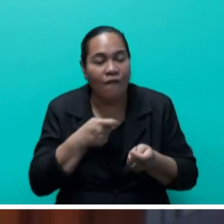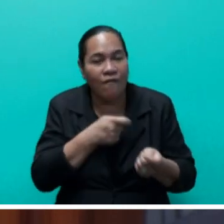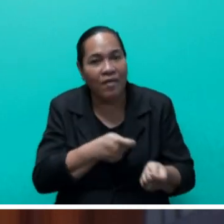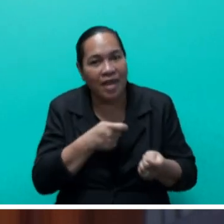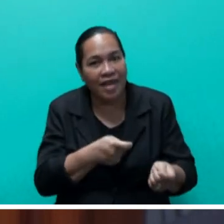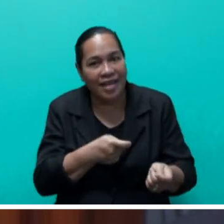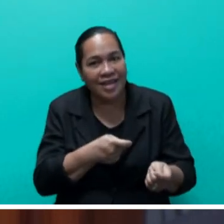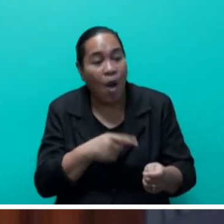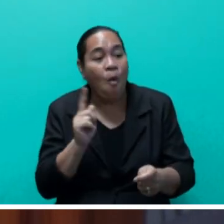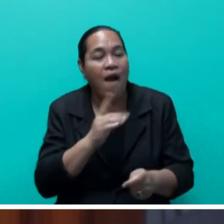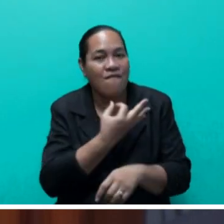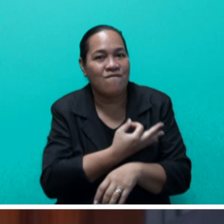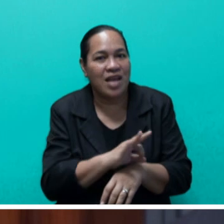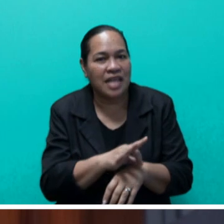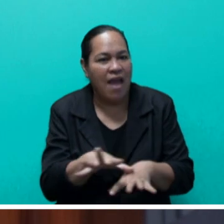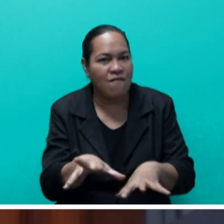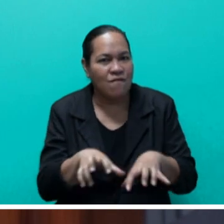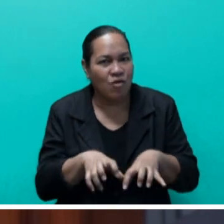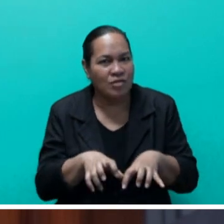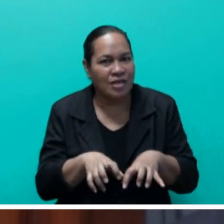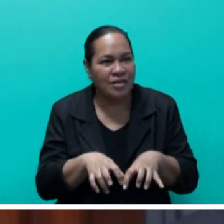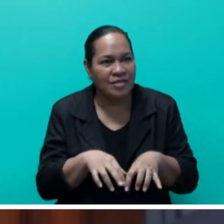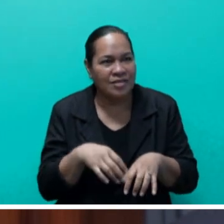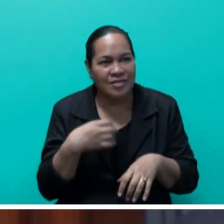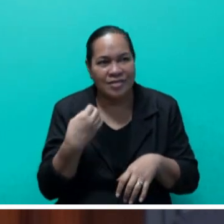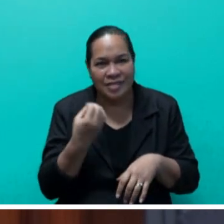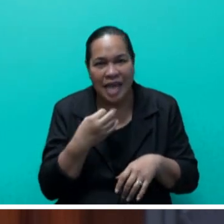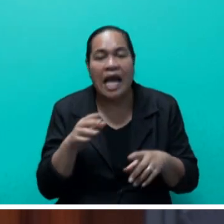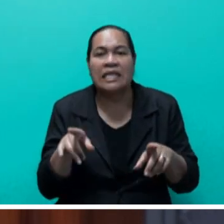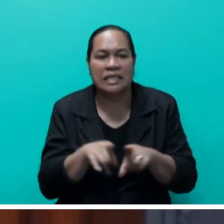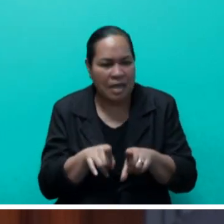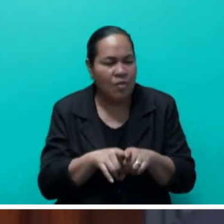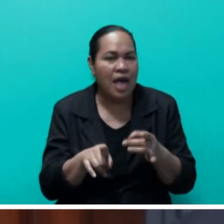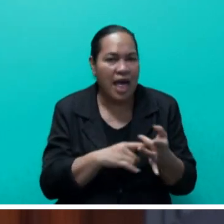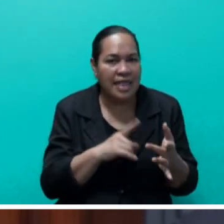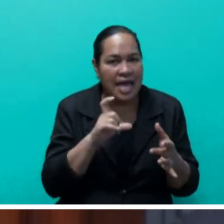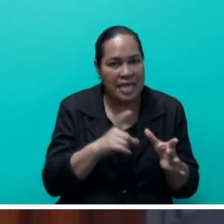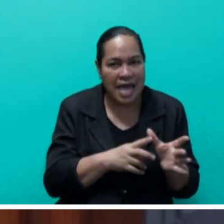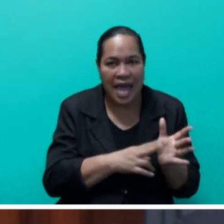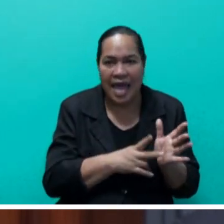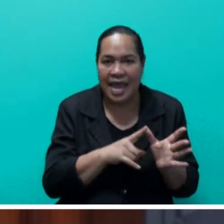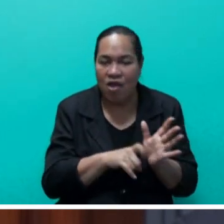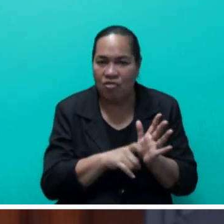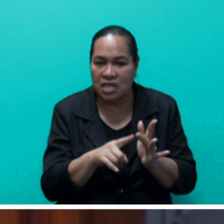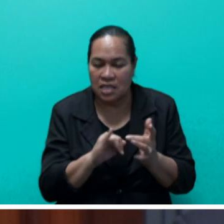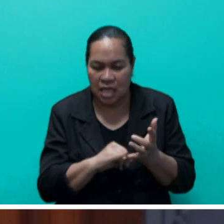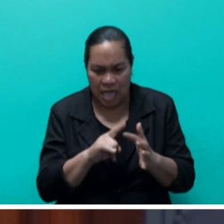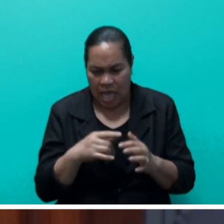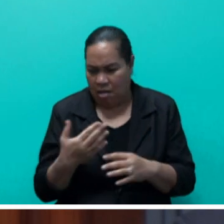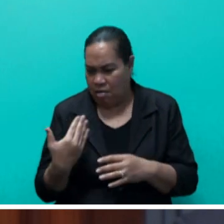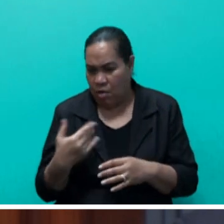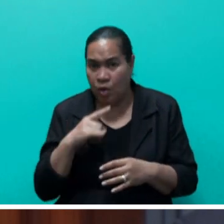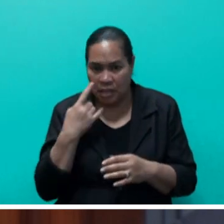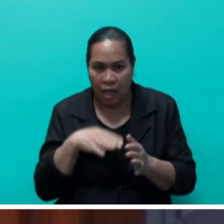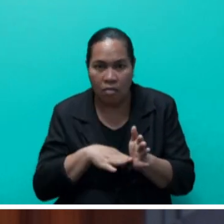process fresh and frozen products line, including canneries. Currently, we have seen a steady increase